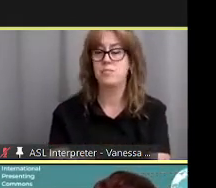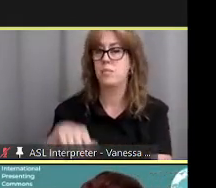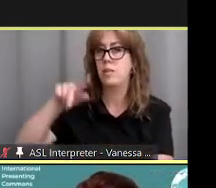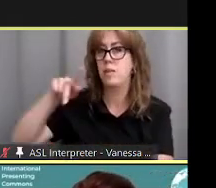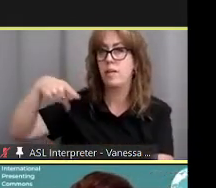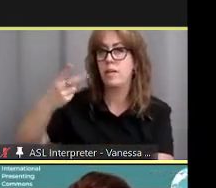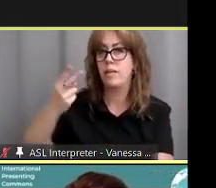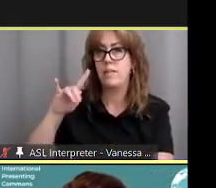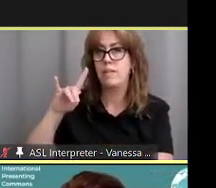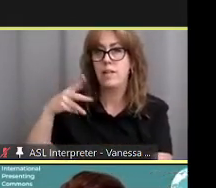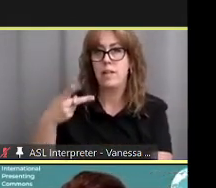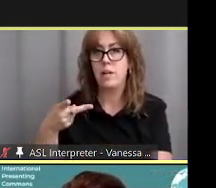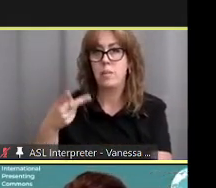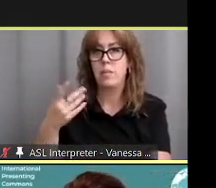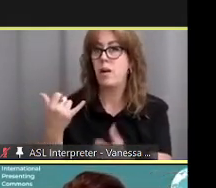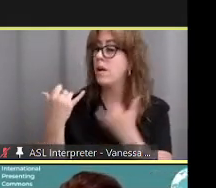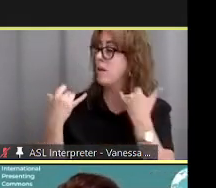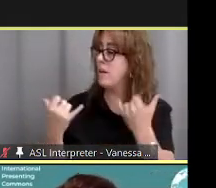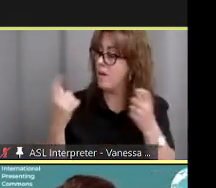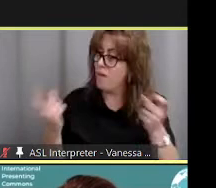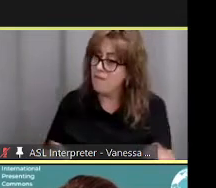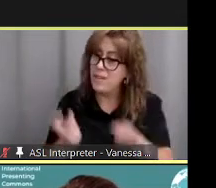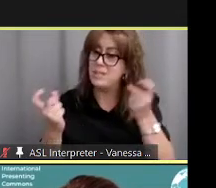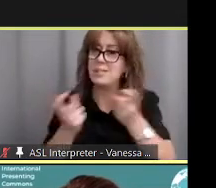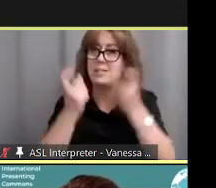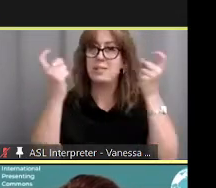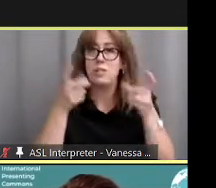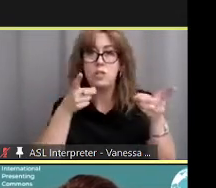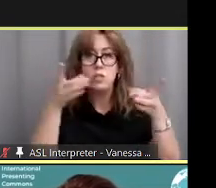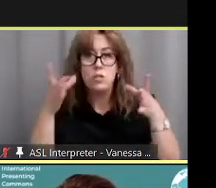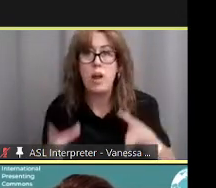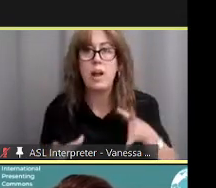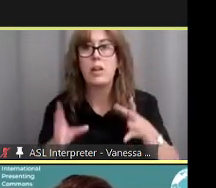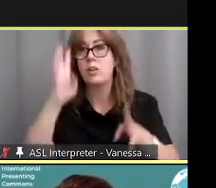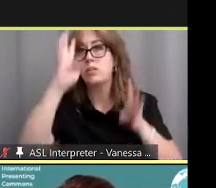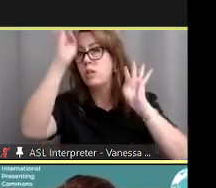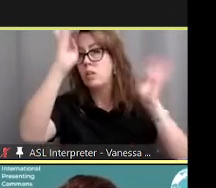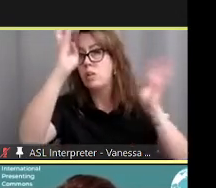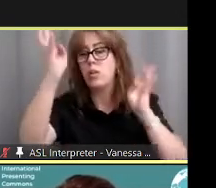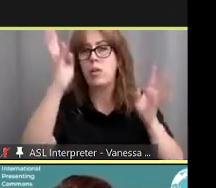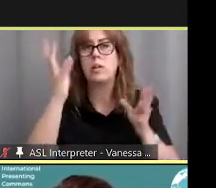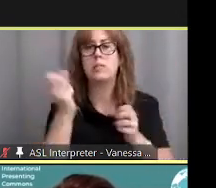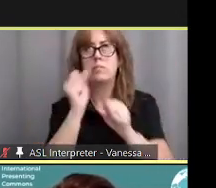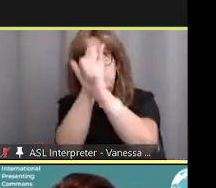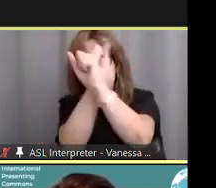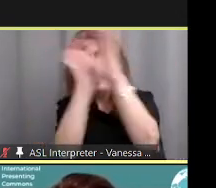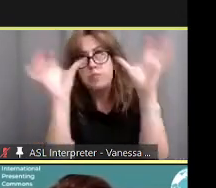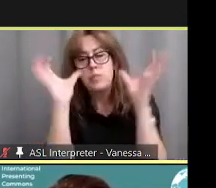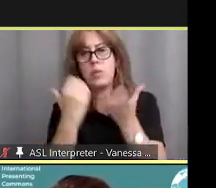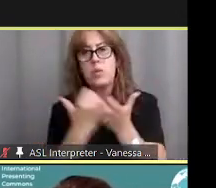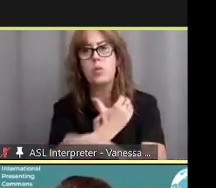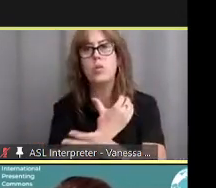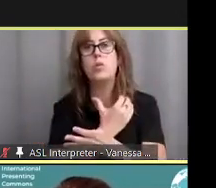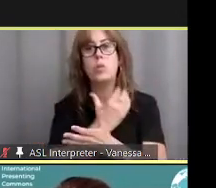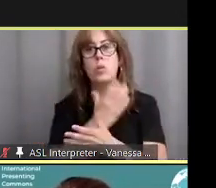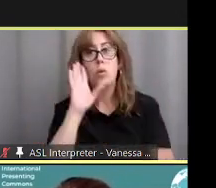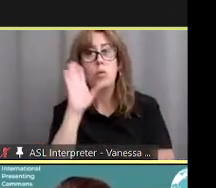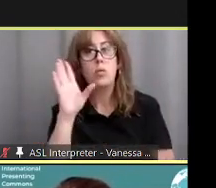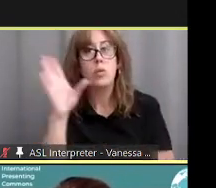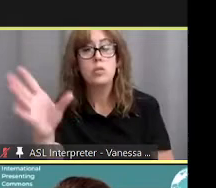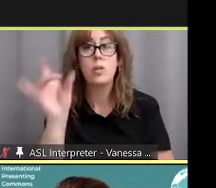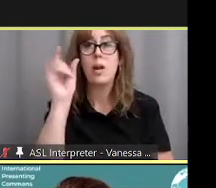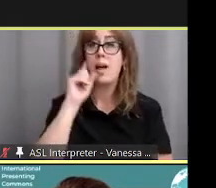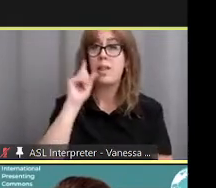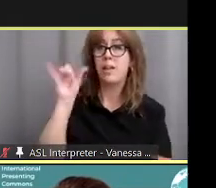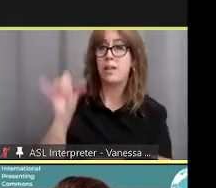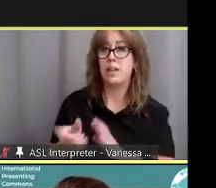directors and curators are imagining a new future, I think it's a moment where people can reset and think about how